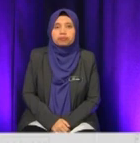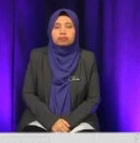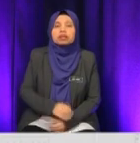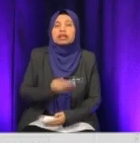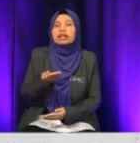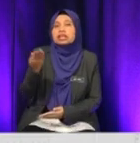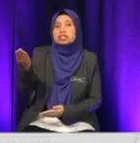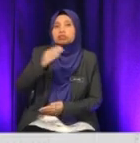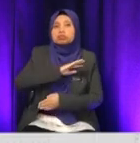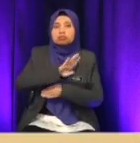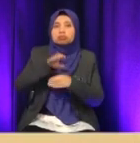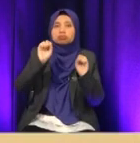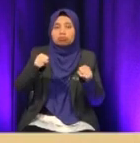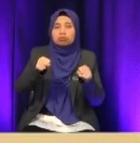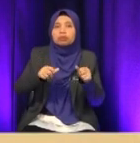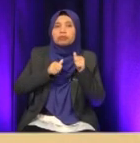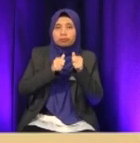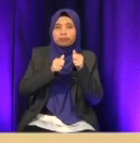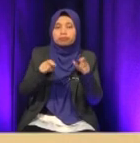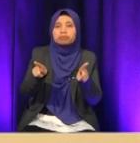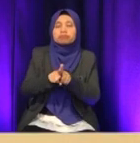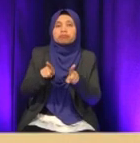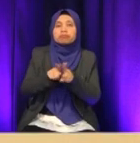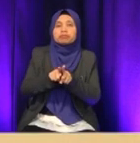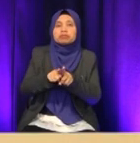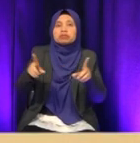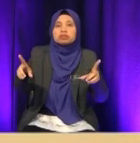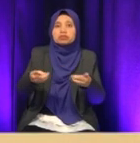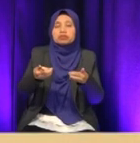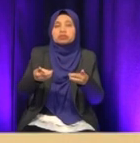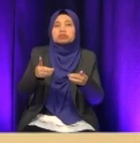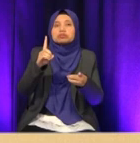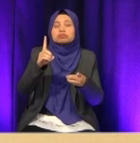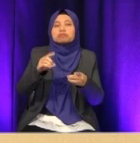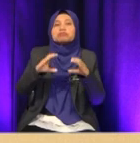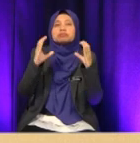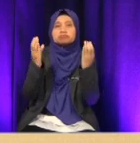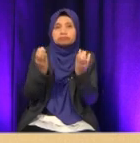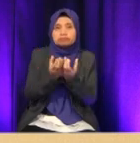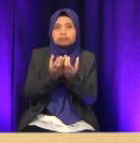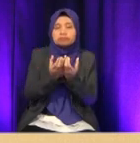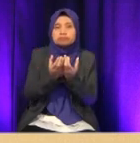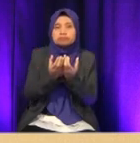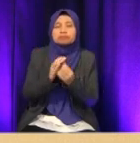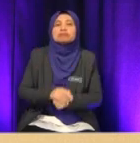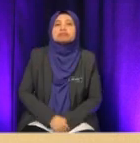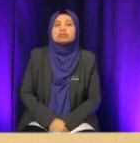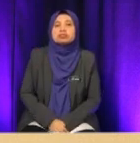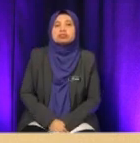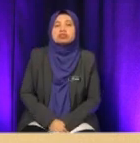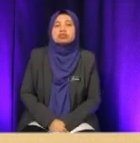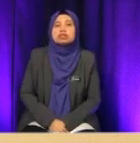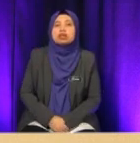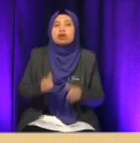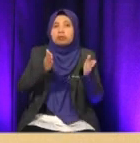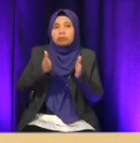Anyone can join good gym. All you have to do is attend one of the group runs and fill in a form. The organizers